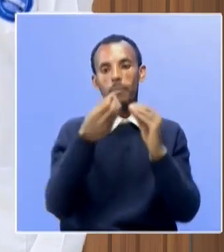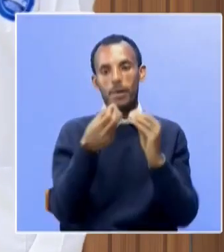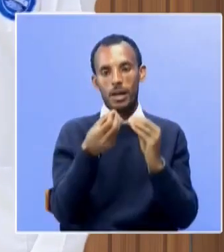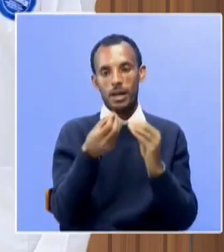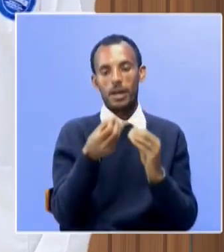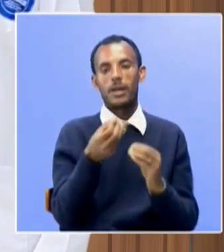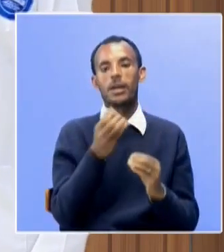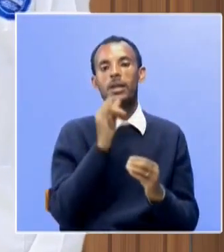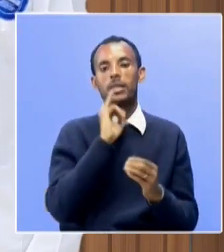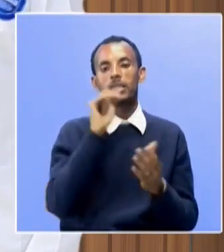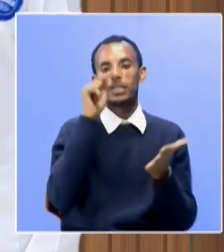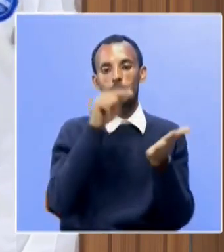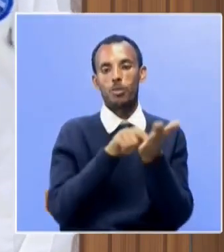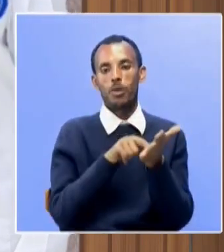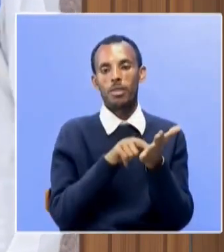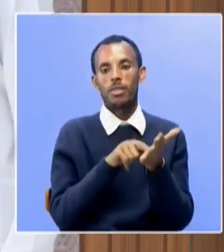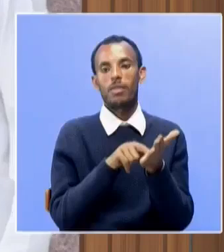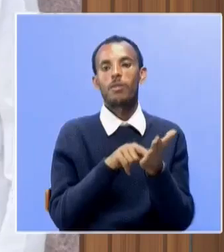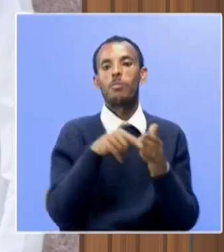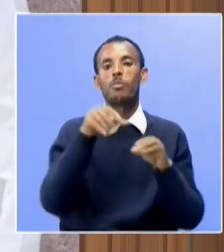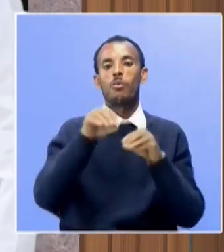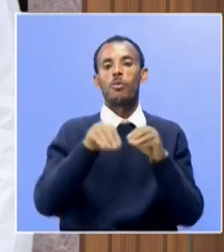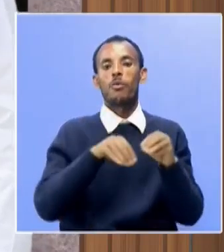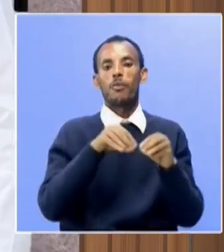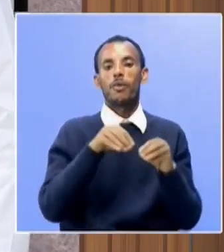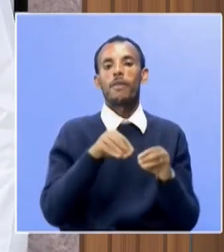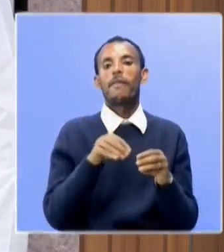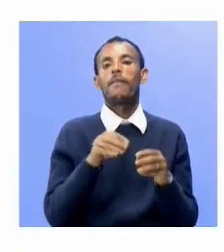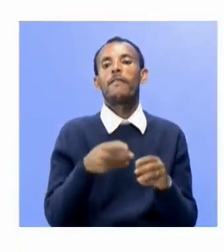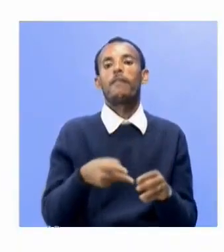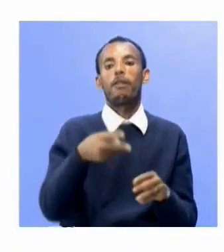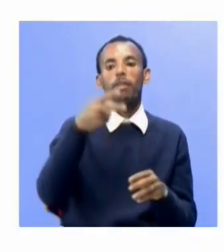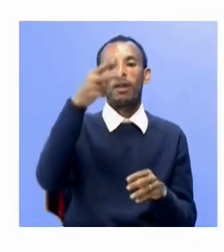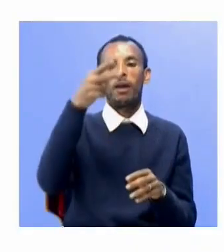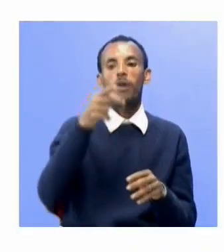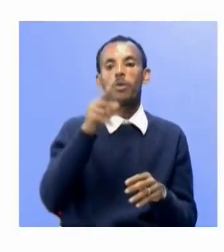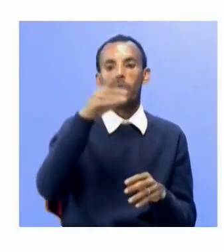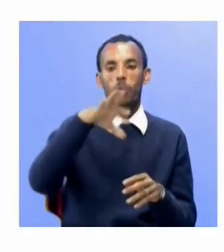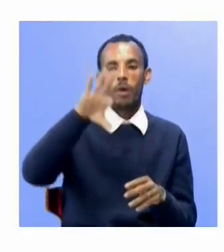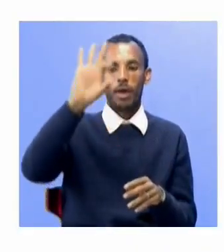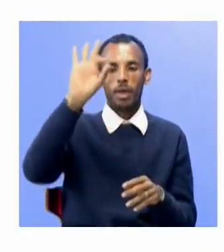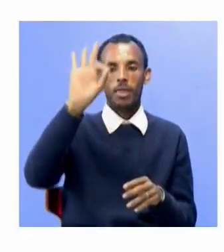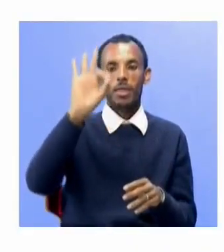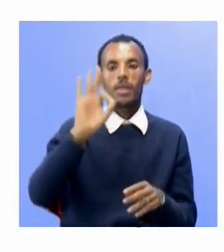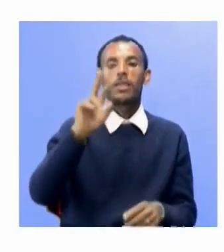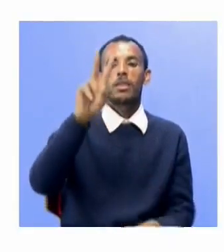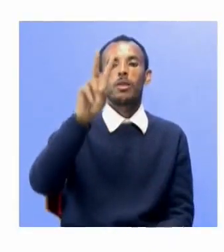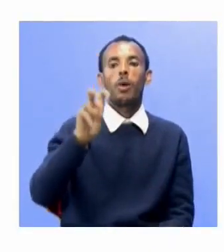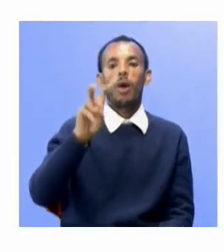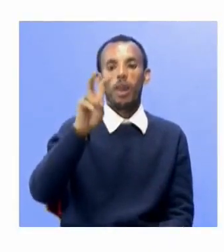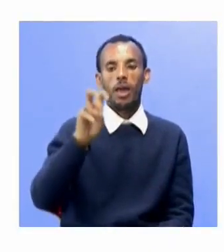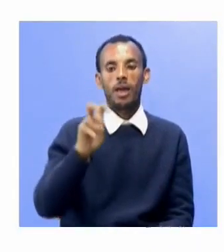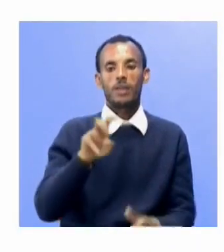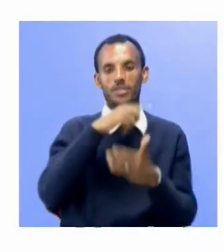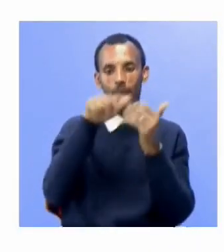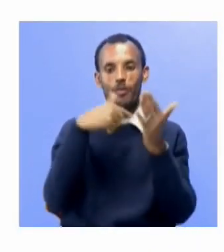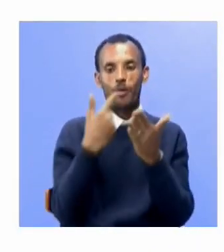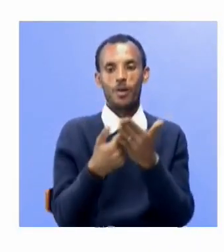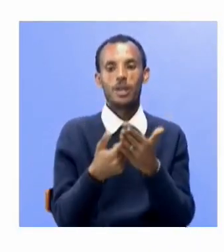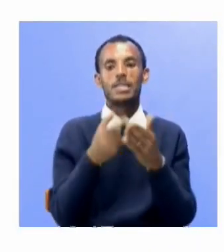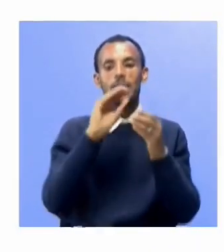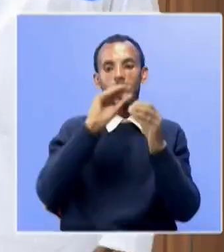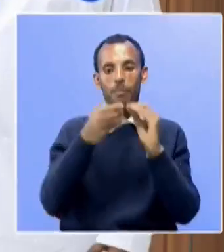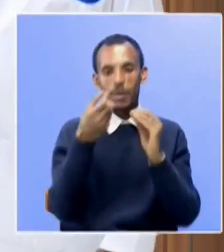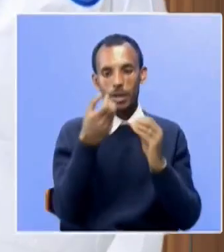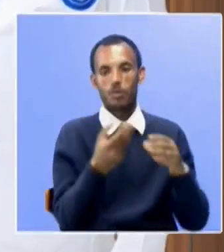at this point. Just move on a vertical axis, you will have 20. Therefore, the number